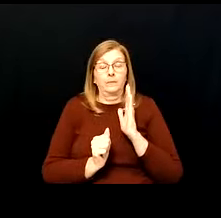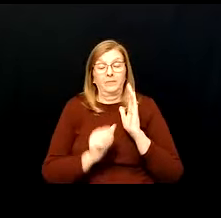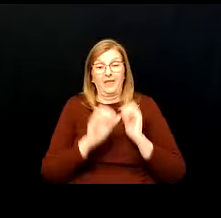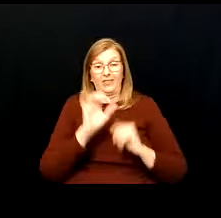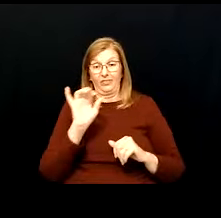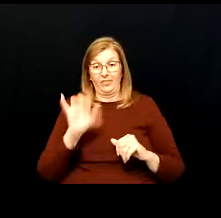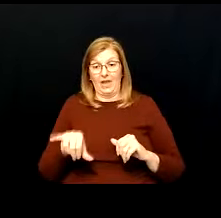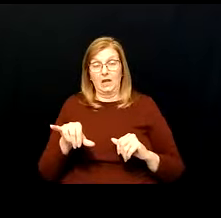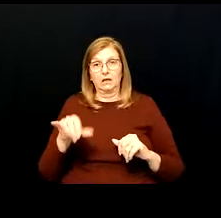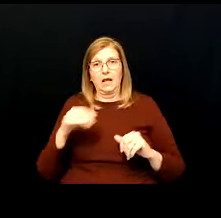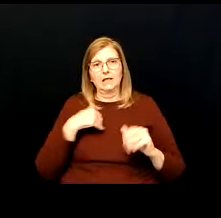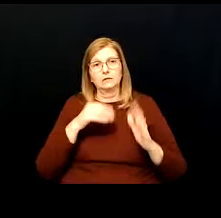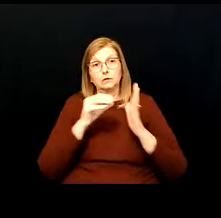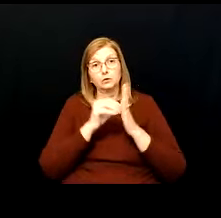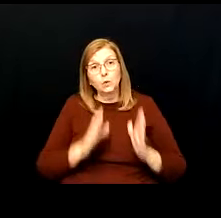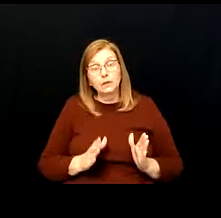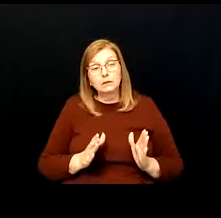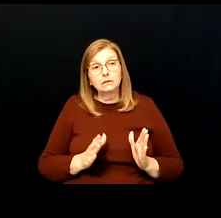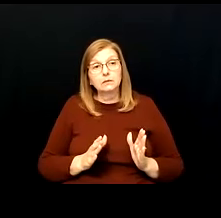It has the student,